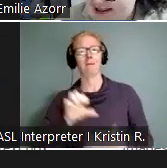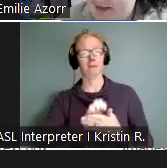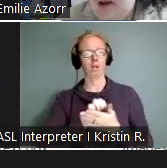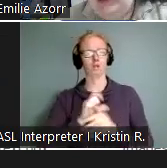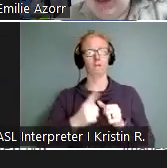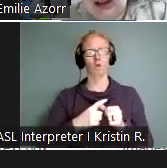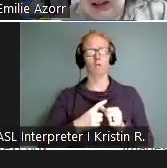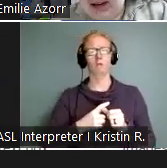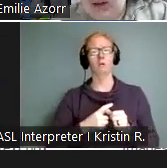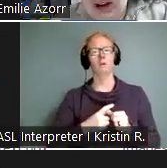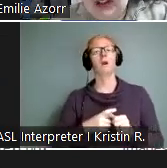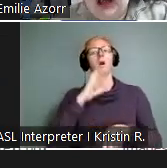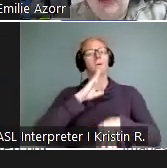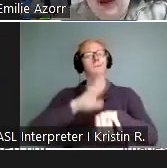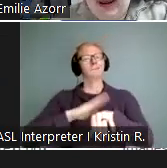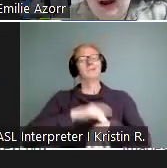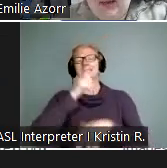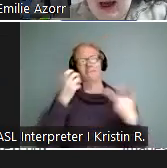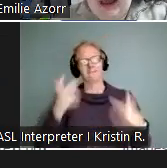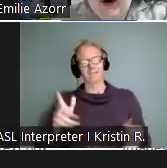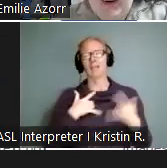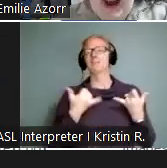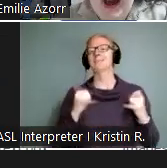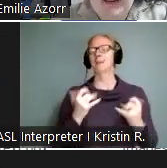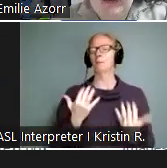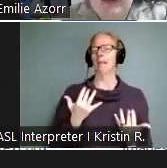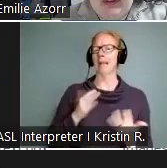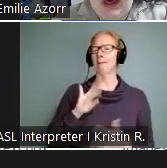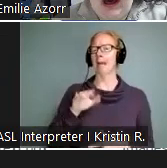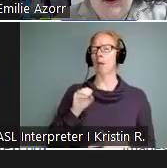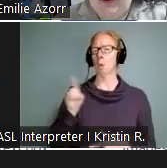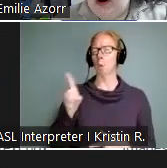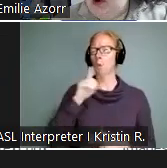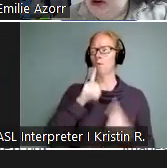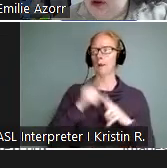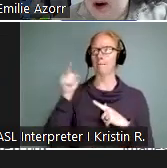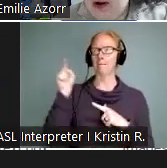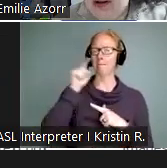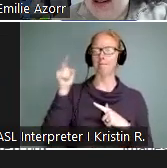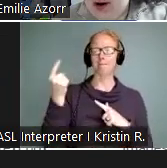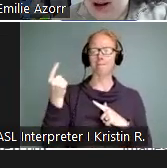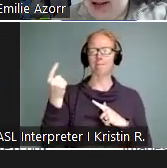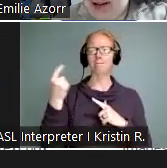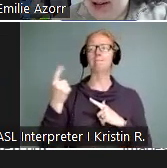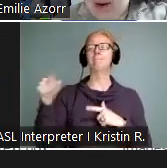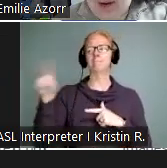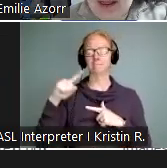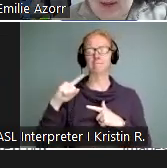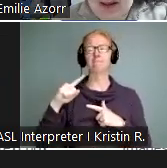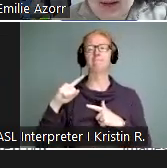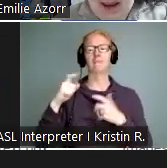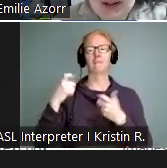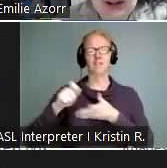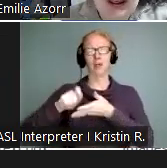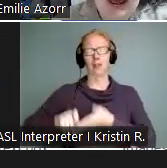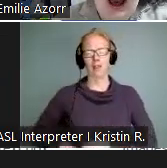Quick disclaimer, this page is unfinished. I'm waiting on a bio from our wonderful partners at DART. I still need to work with